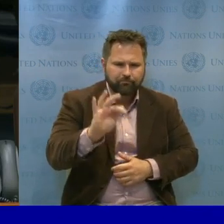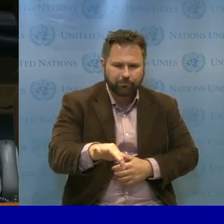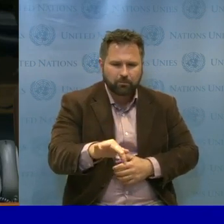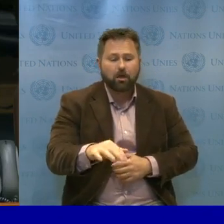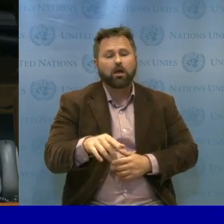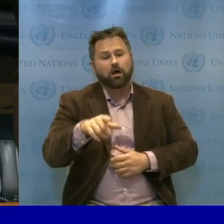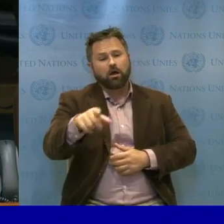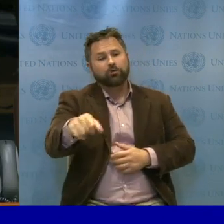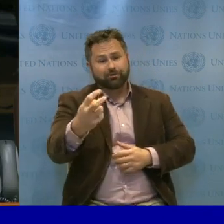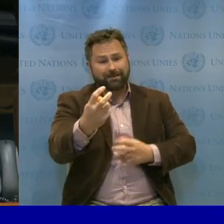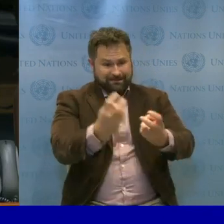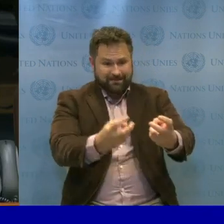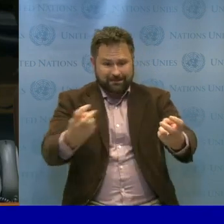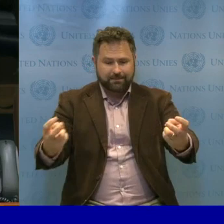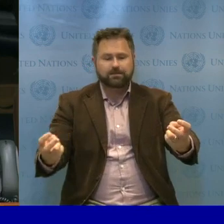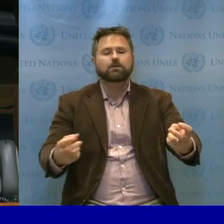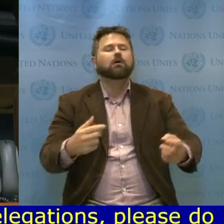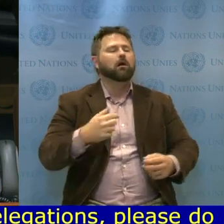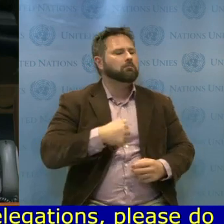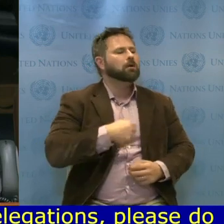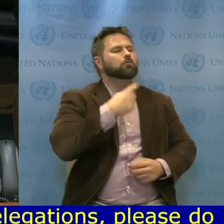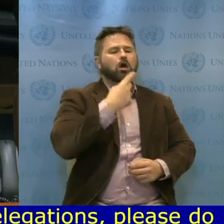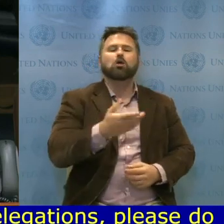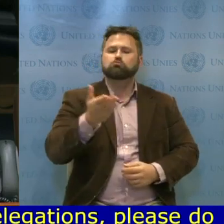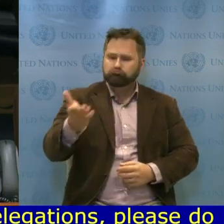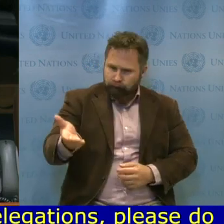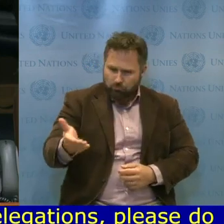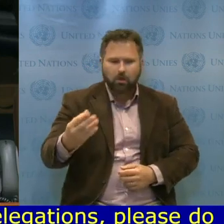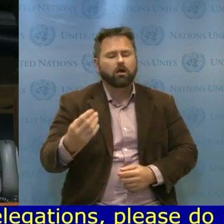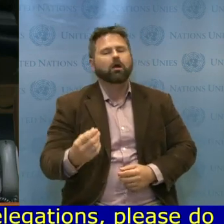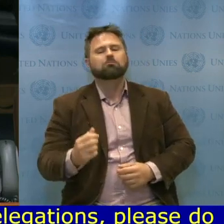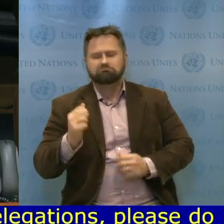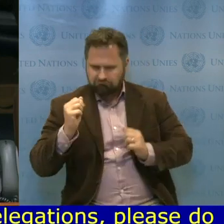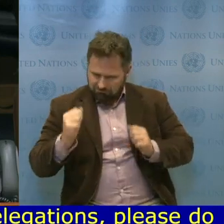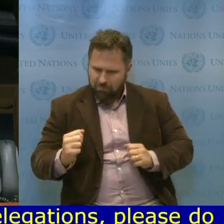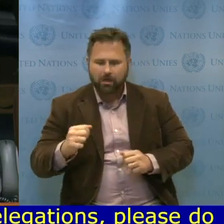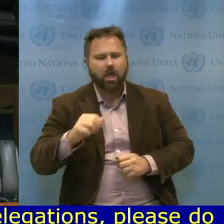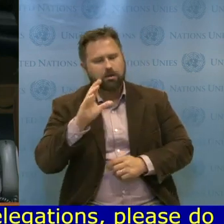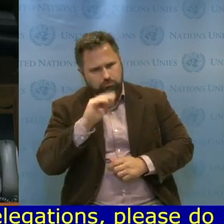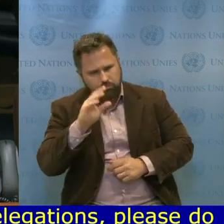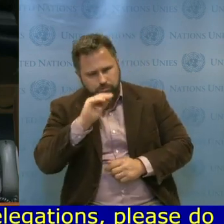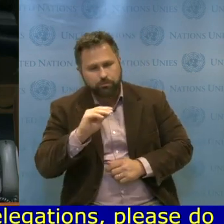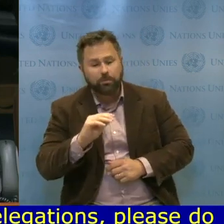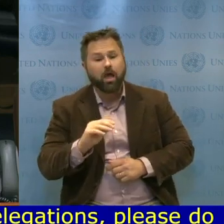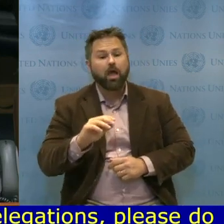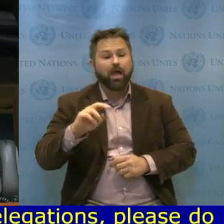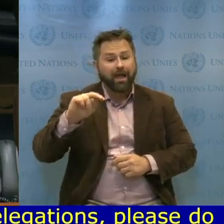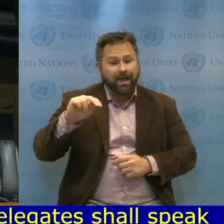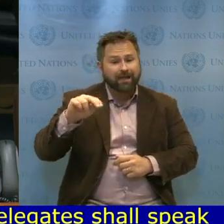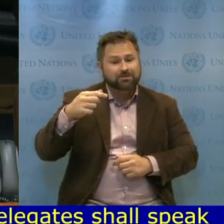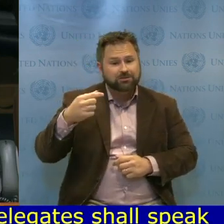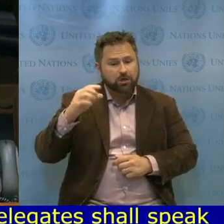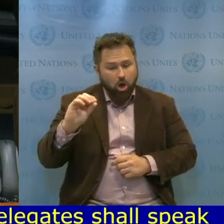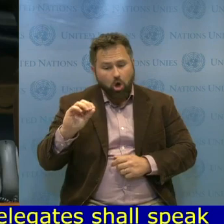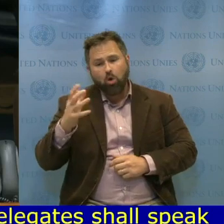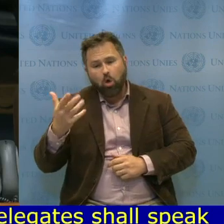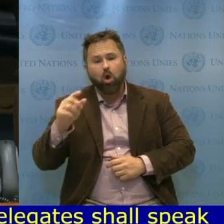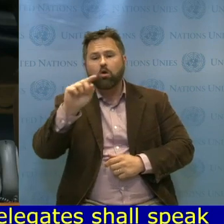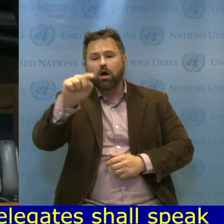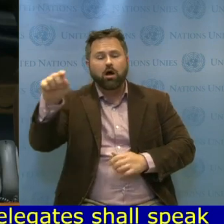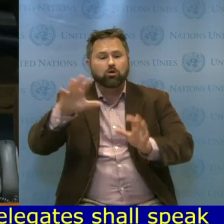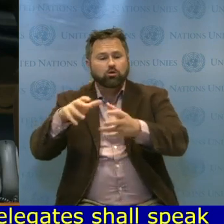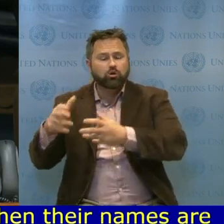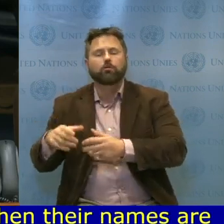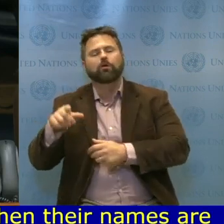the floor when their names are recognised. For accredited NGOs and other participants, please submit your request